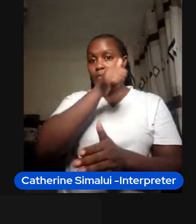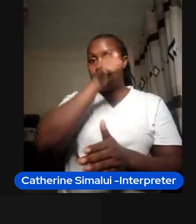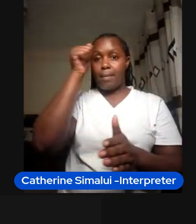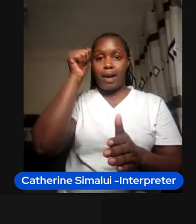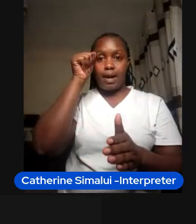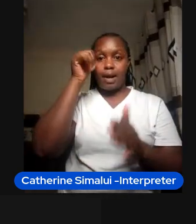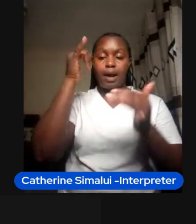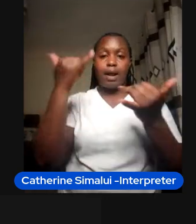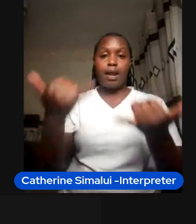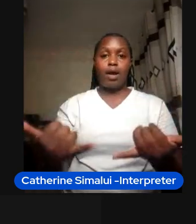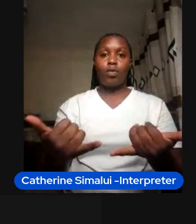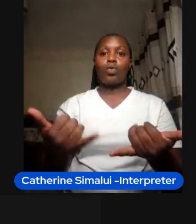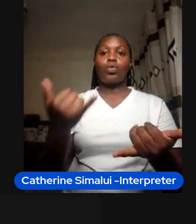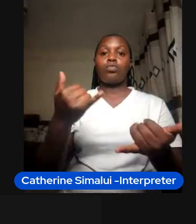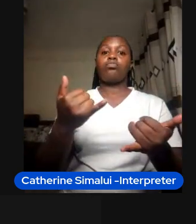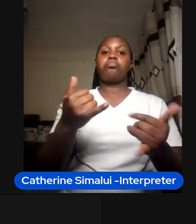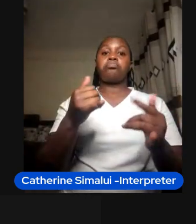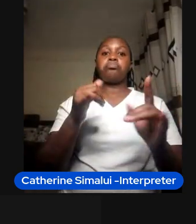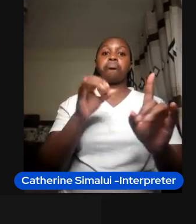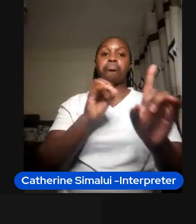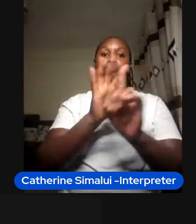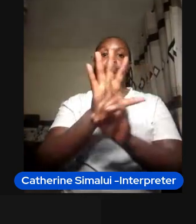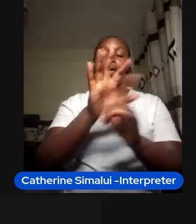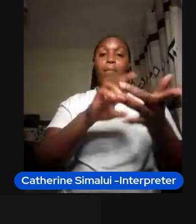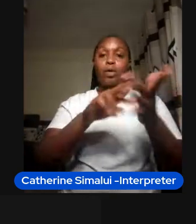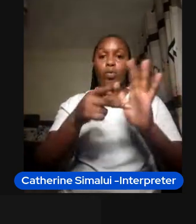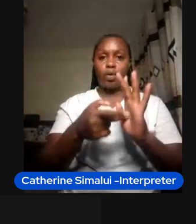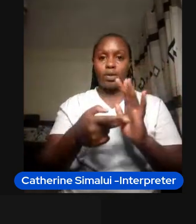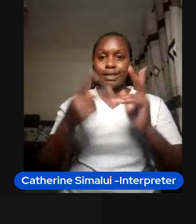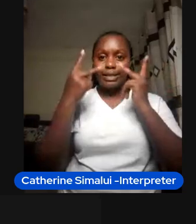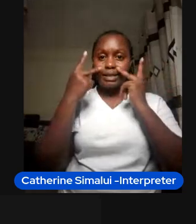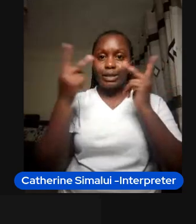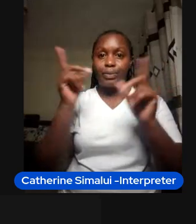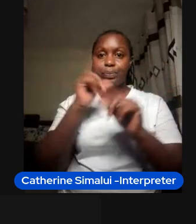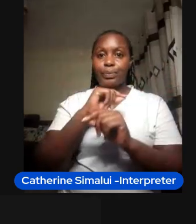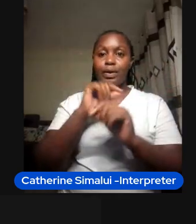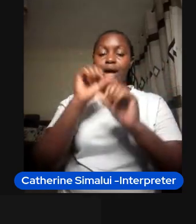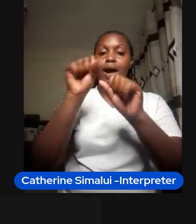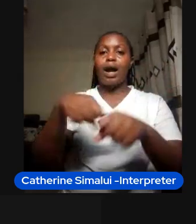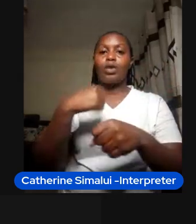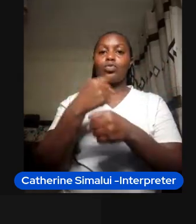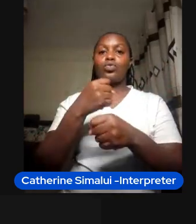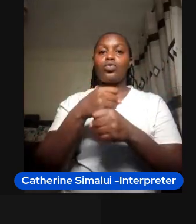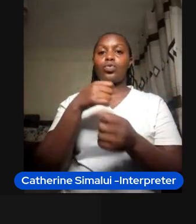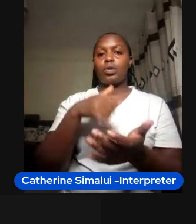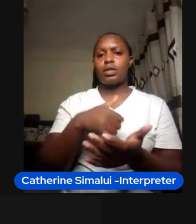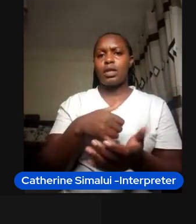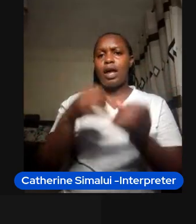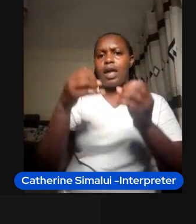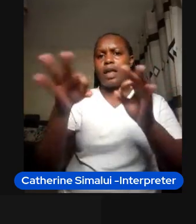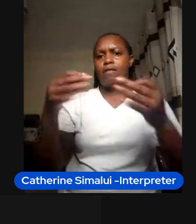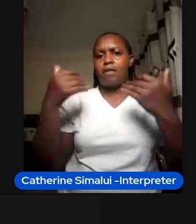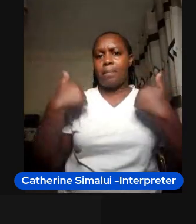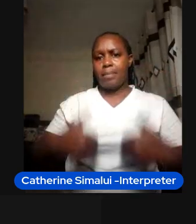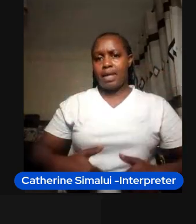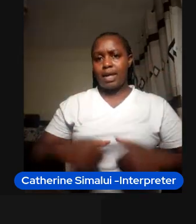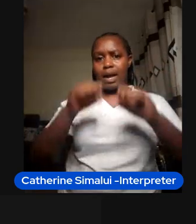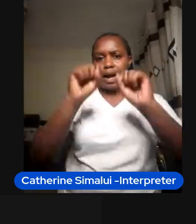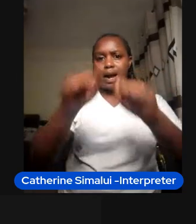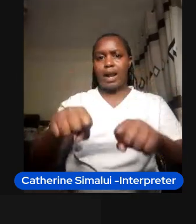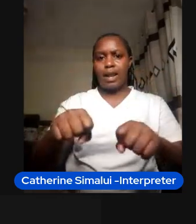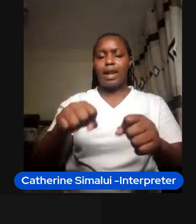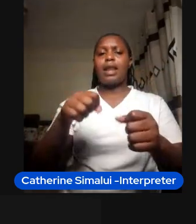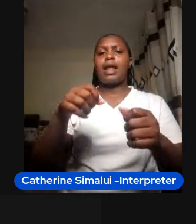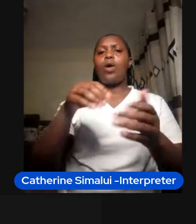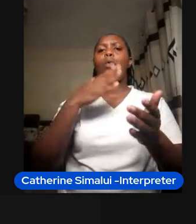it means that you have seen that I can do this thing. So if I can do it, why then pay me less than another person